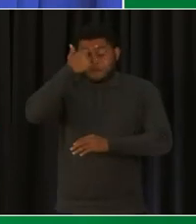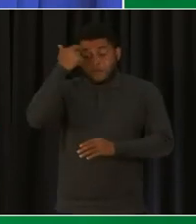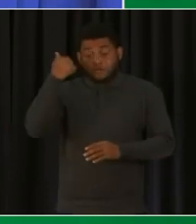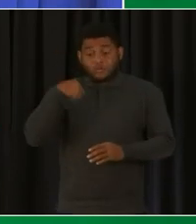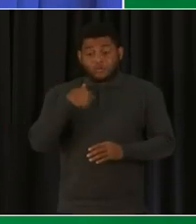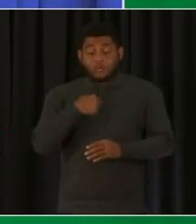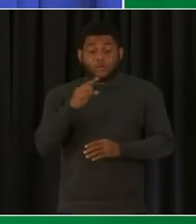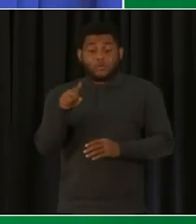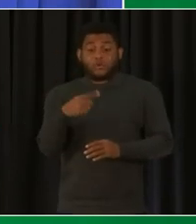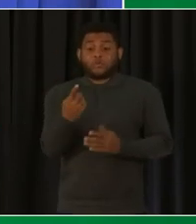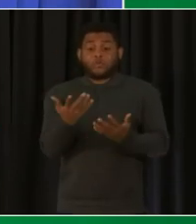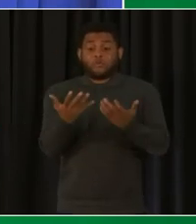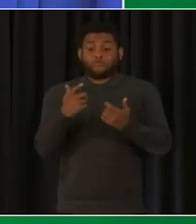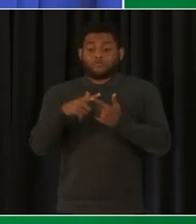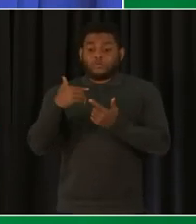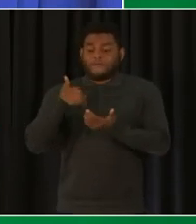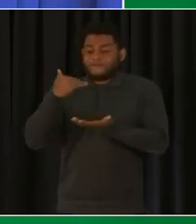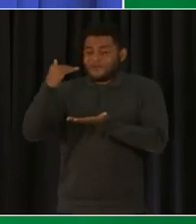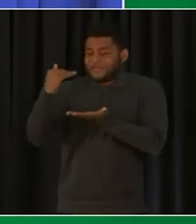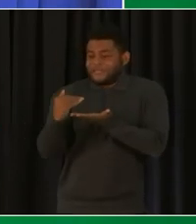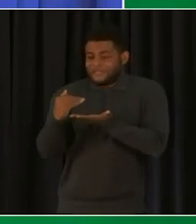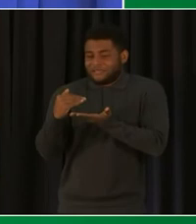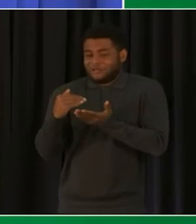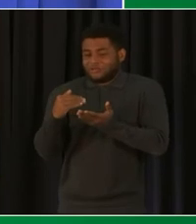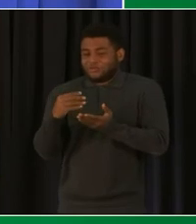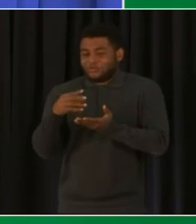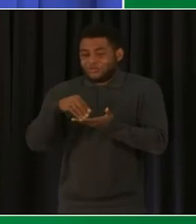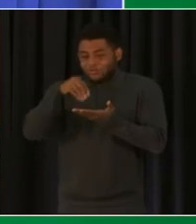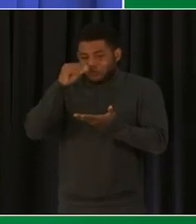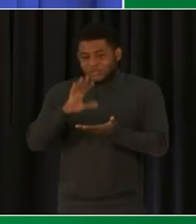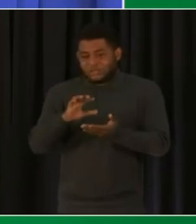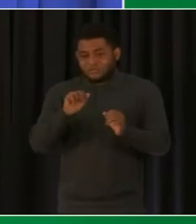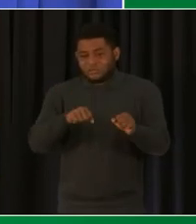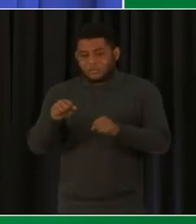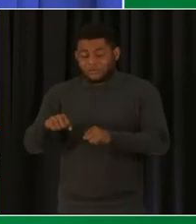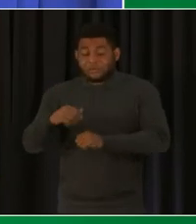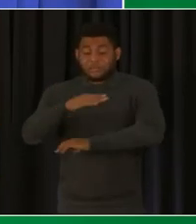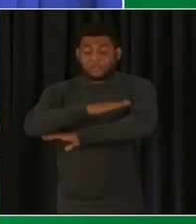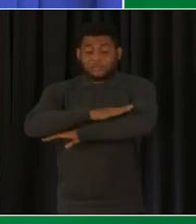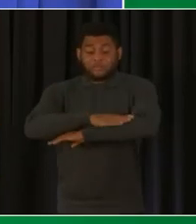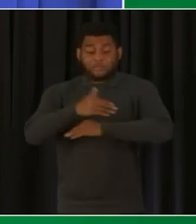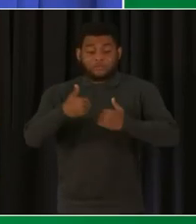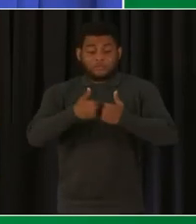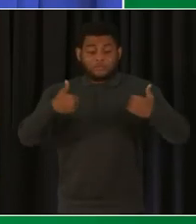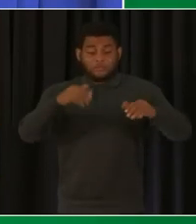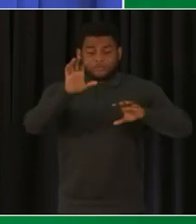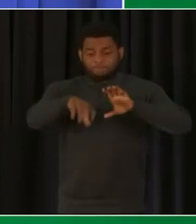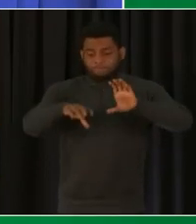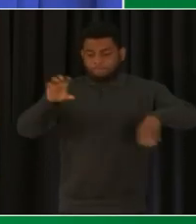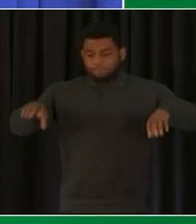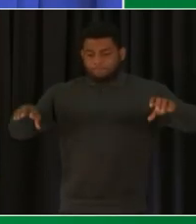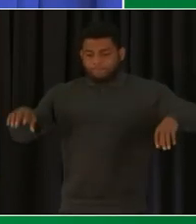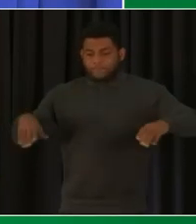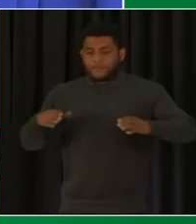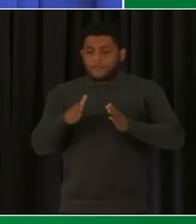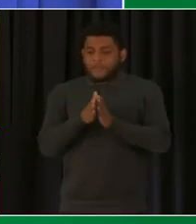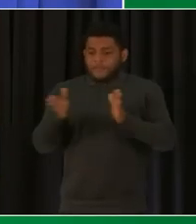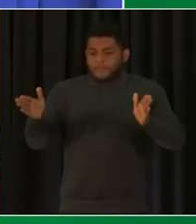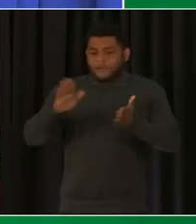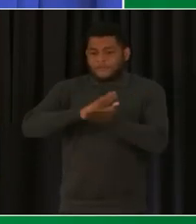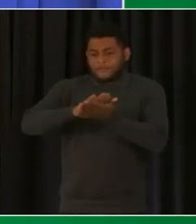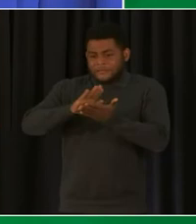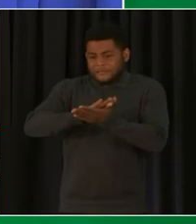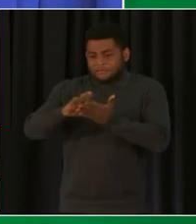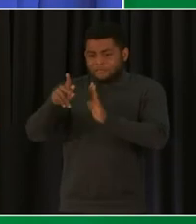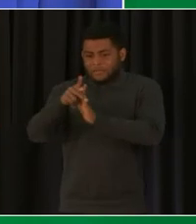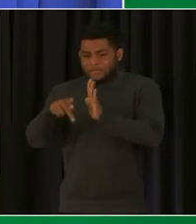want to have a minimal amount of students. Those desks are separated. And we do a lot of cleaning protocols in there, so there's